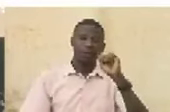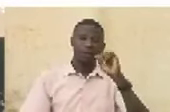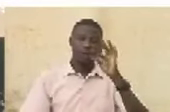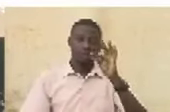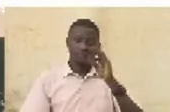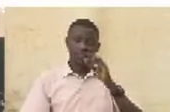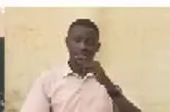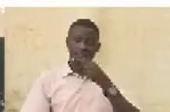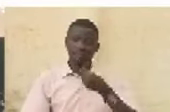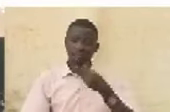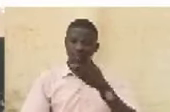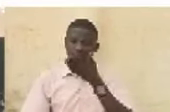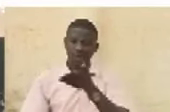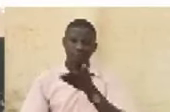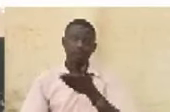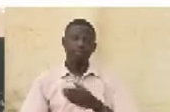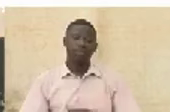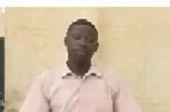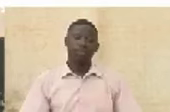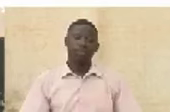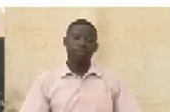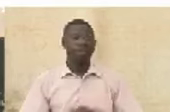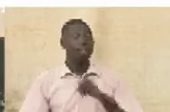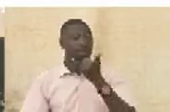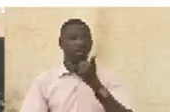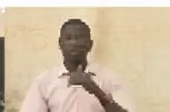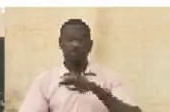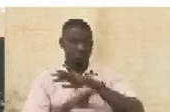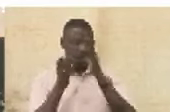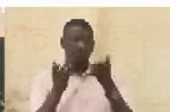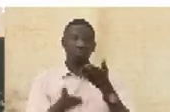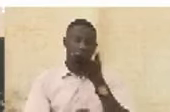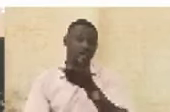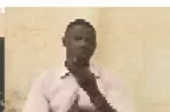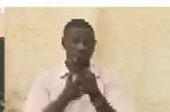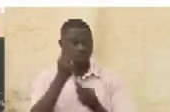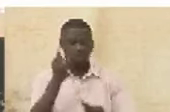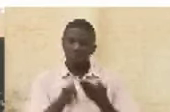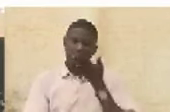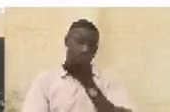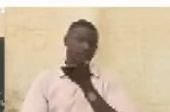to kono ba wulunga. Ai belebe maberu. Yes, they were all present.